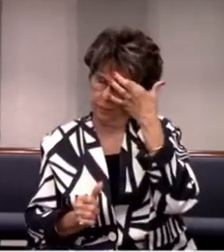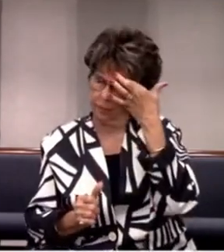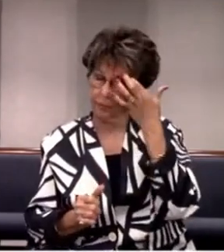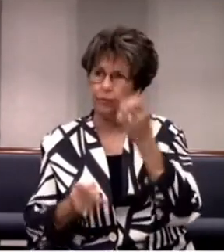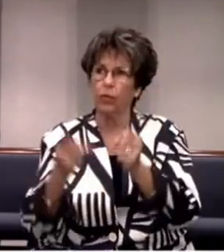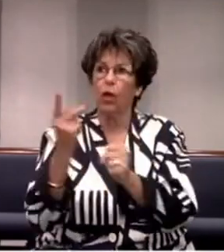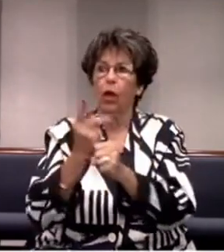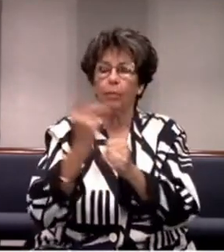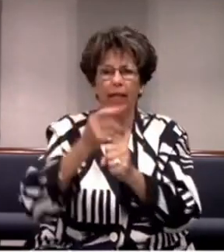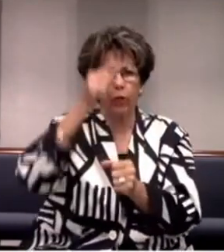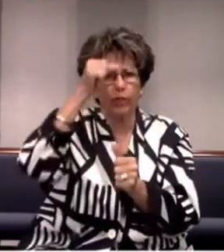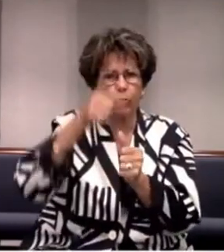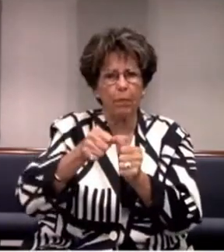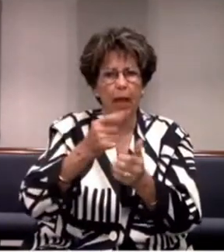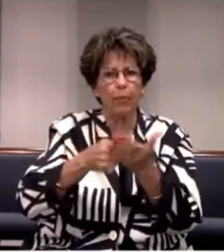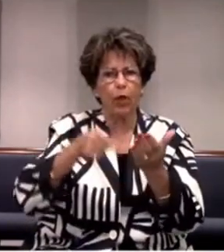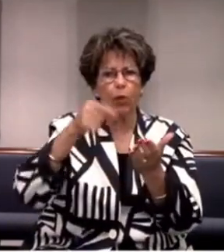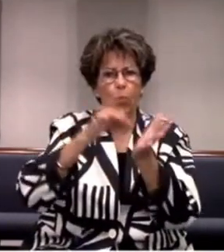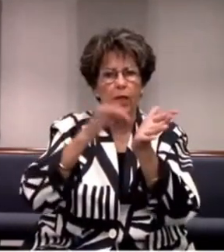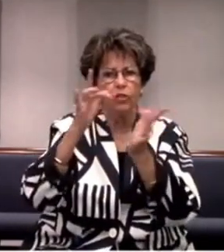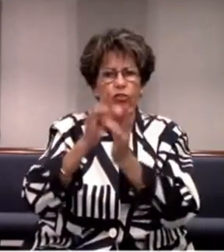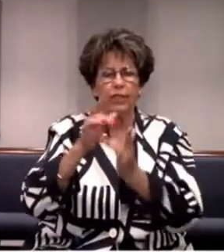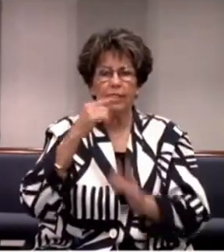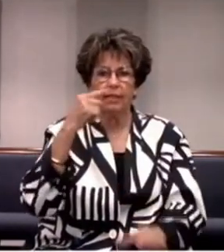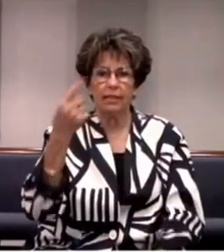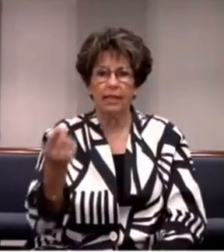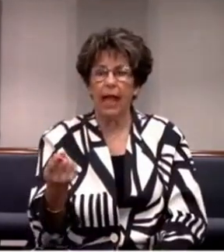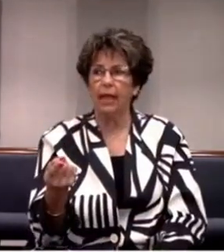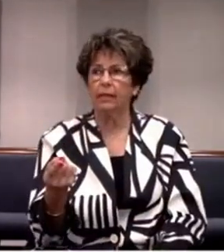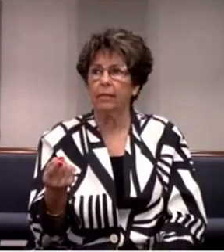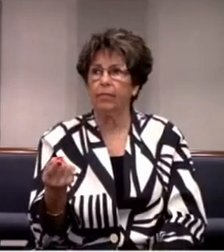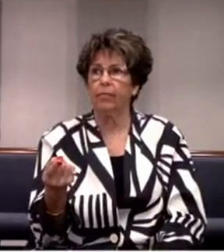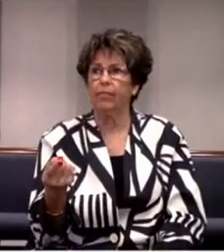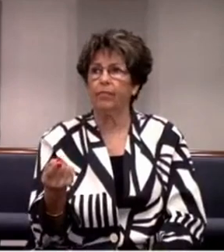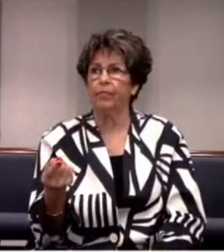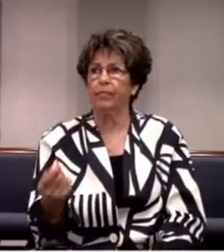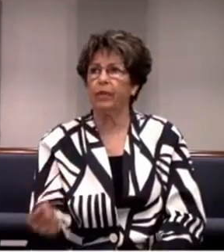Peter is remembering what Jesus said,